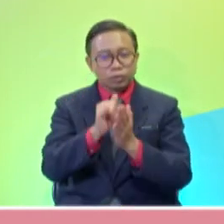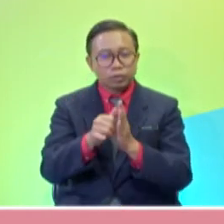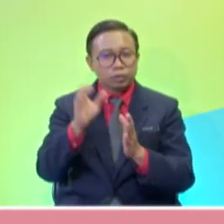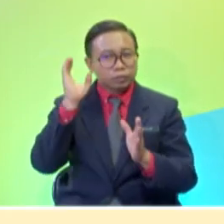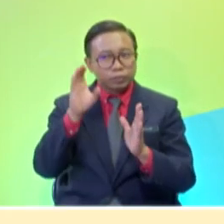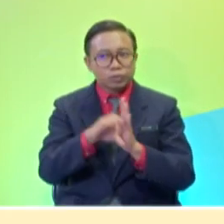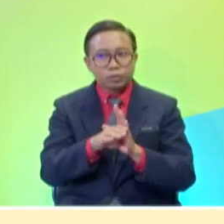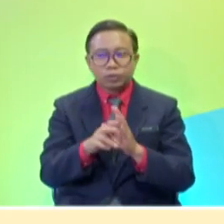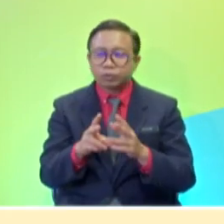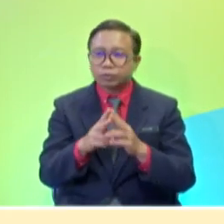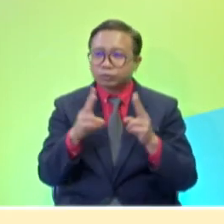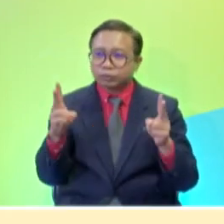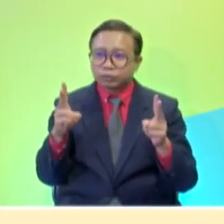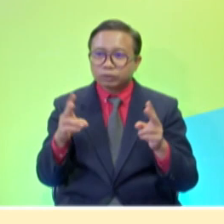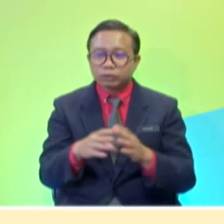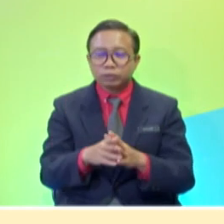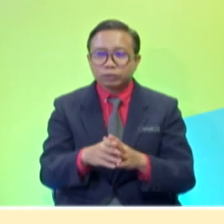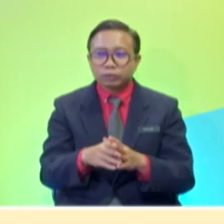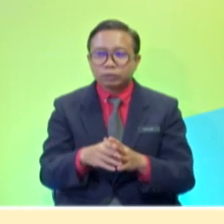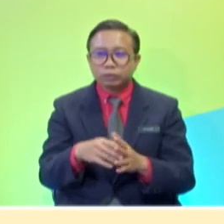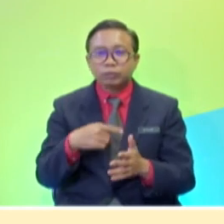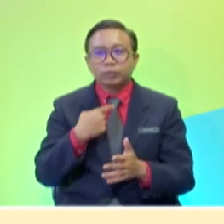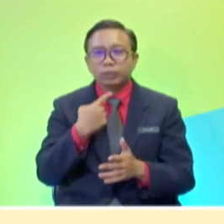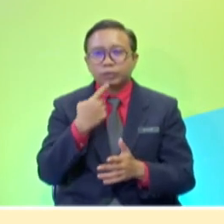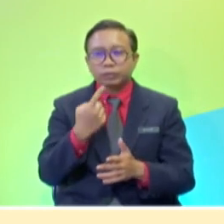it was very breathtaking, and